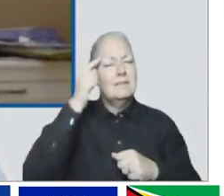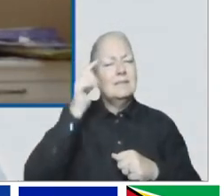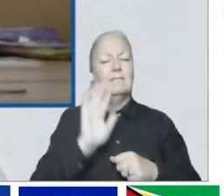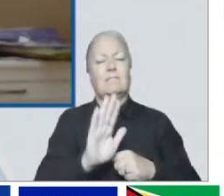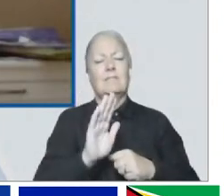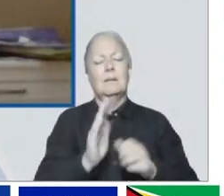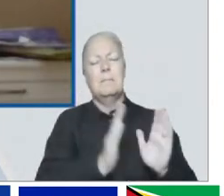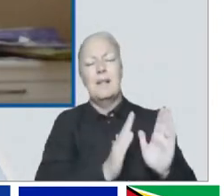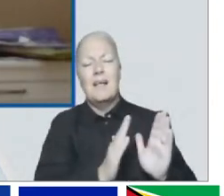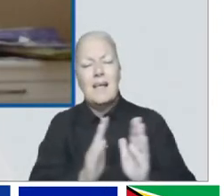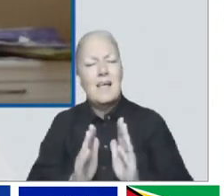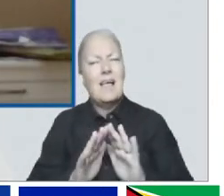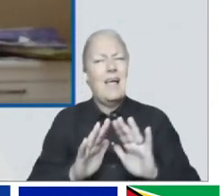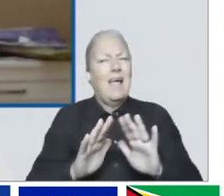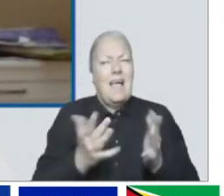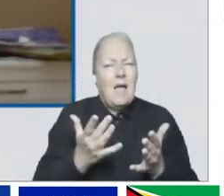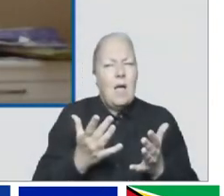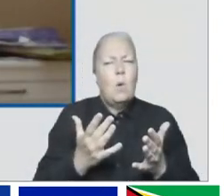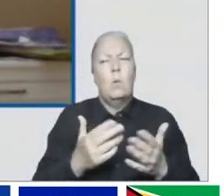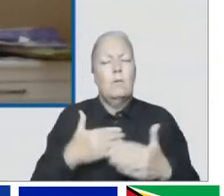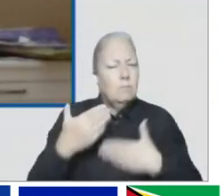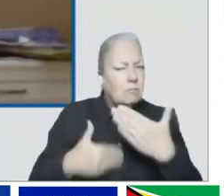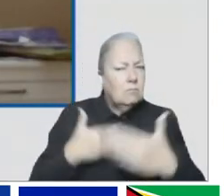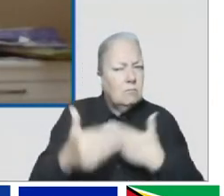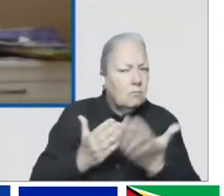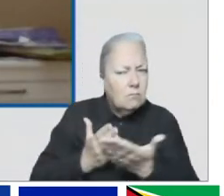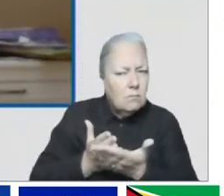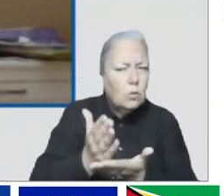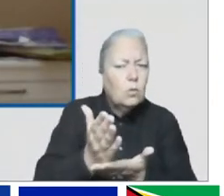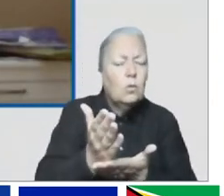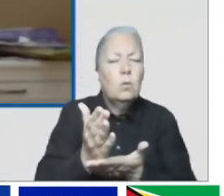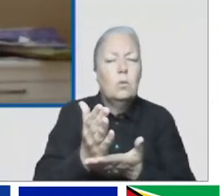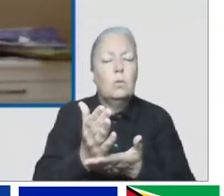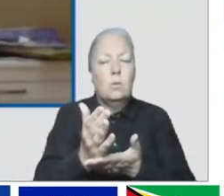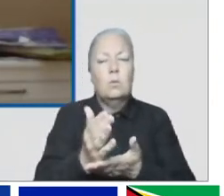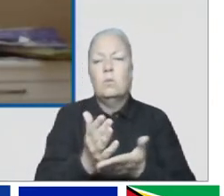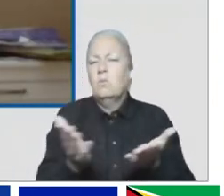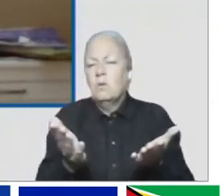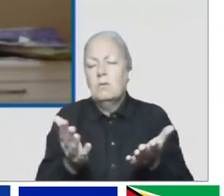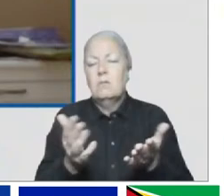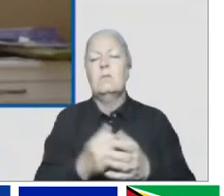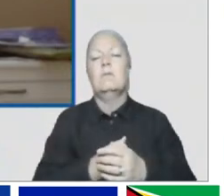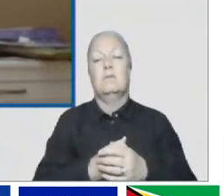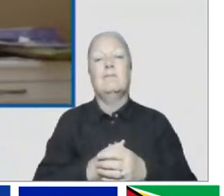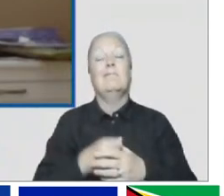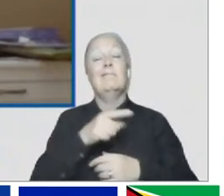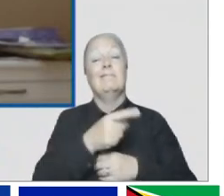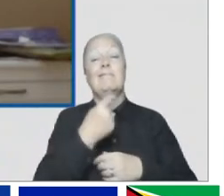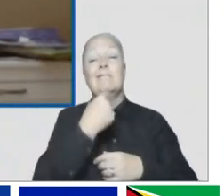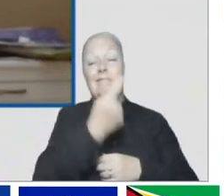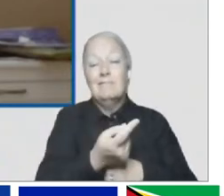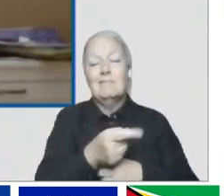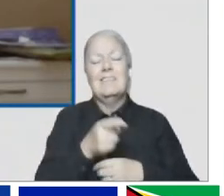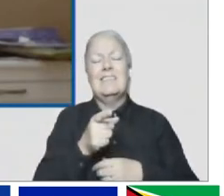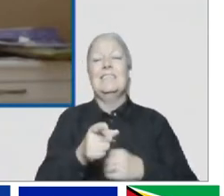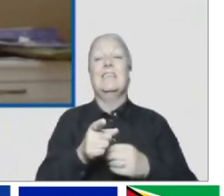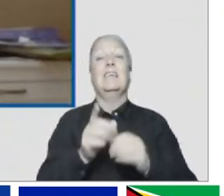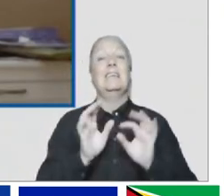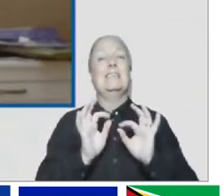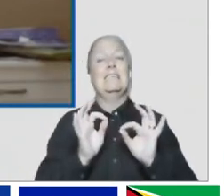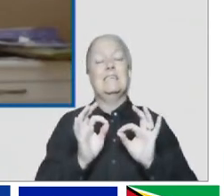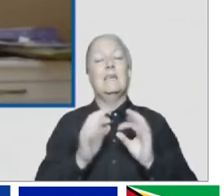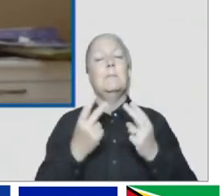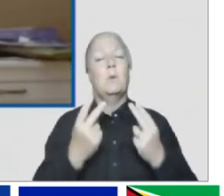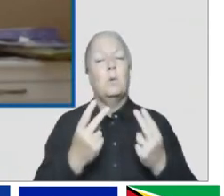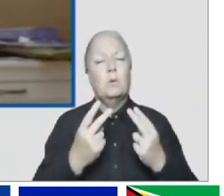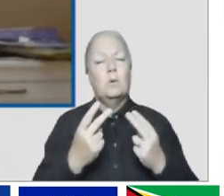actually Claudia actually talked of, Dr. Claudia talked of that fundamental thing is building the resilience of the communities most at least. How can we